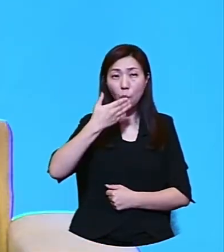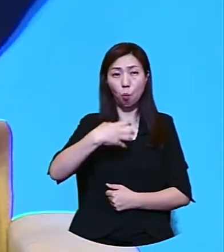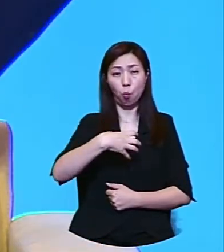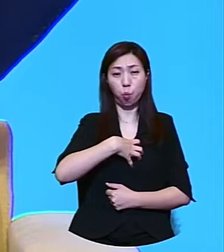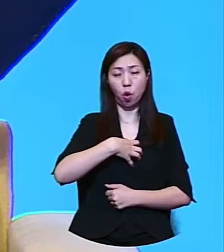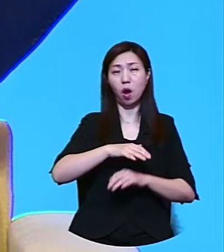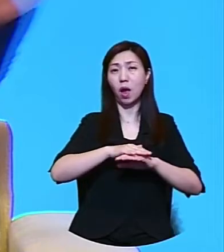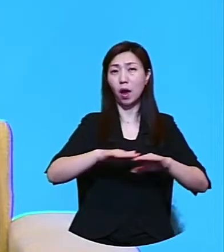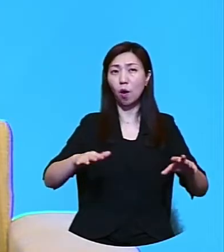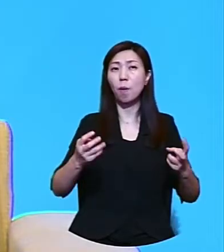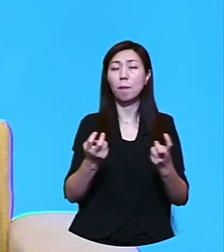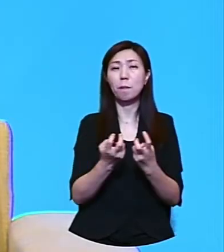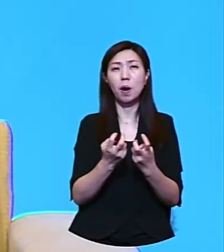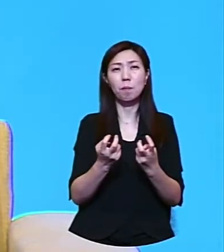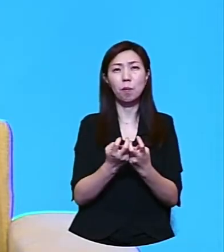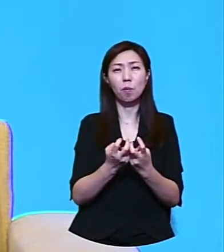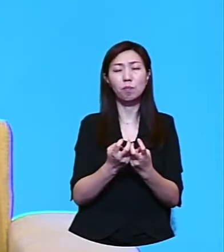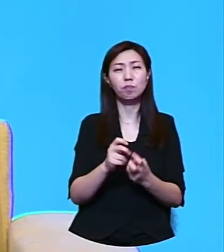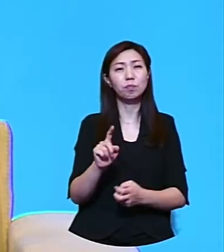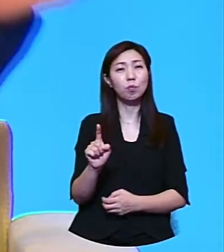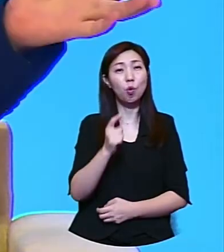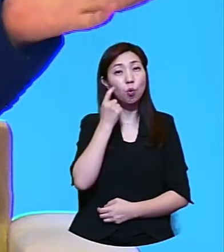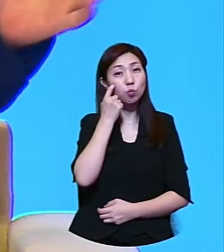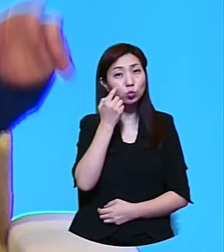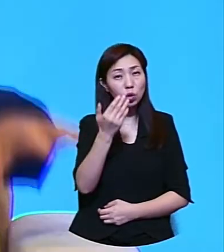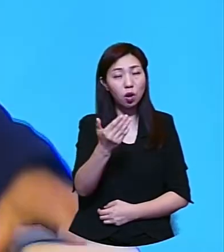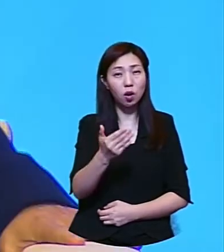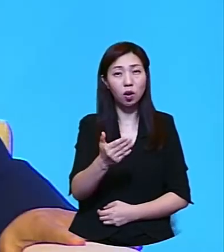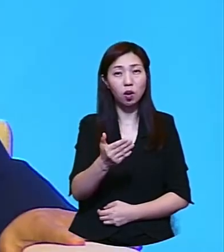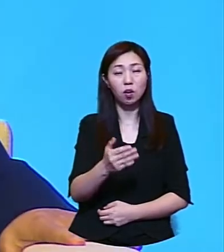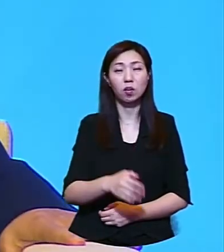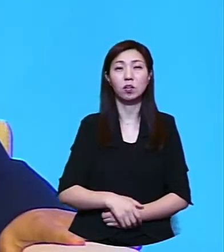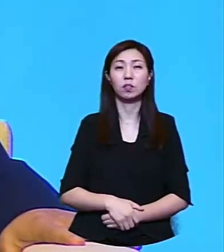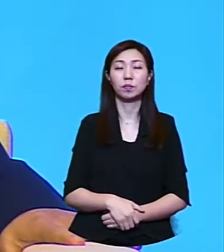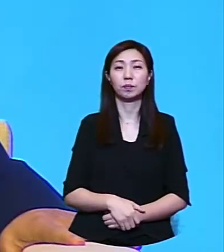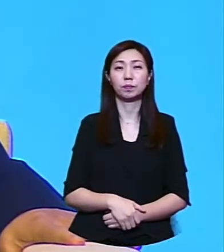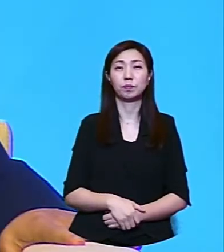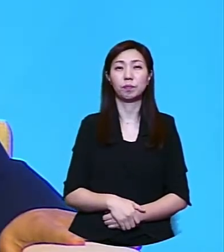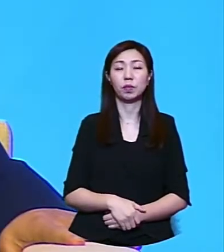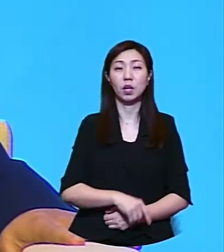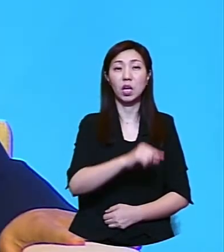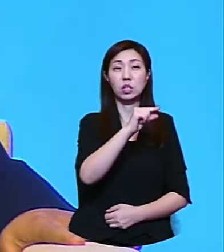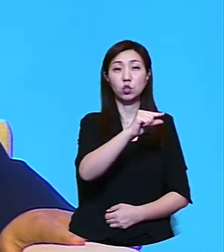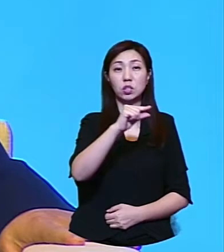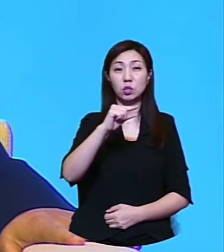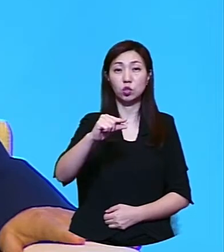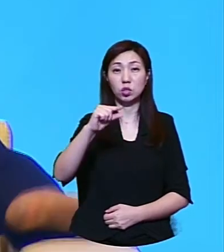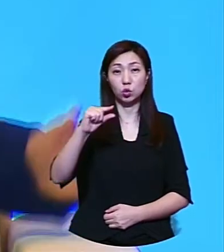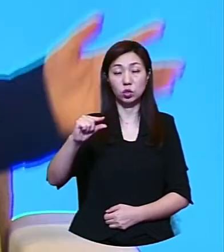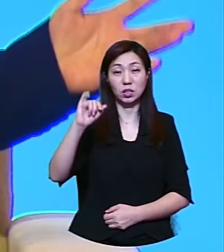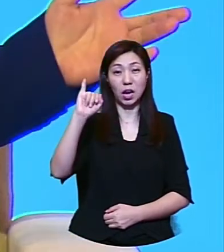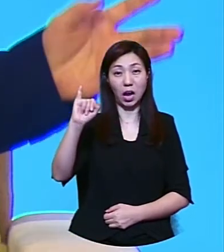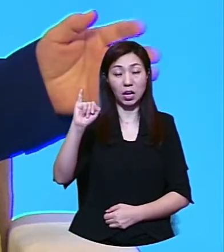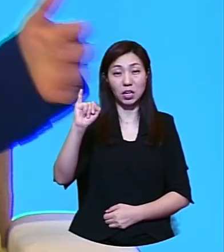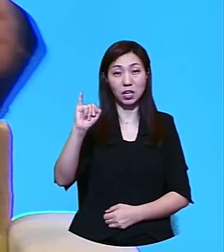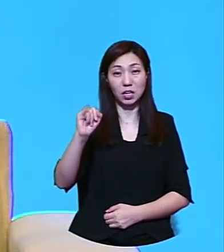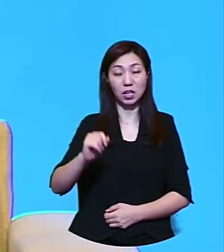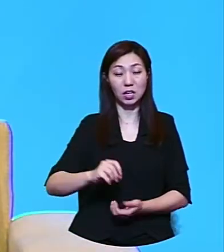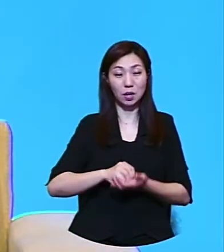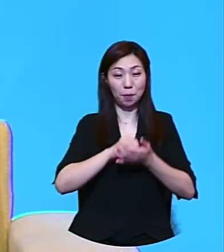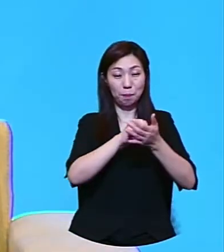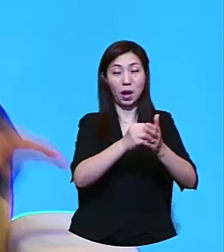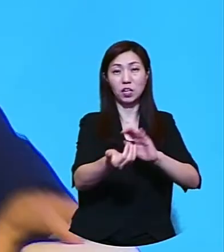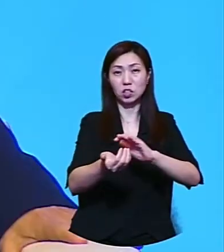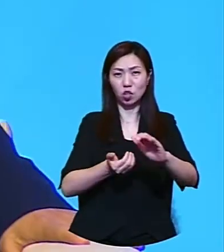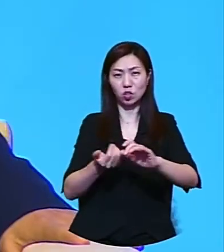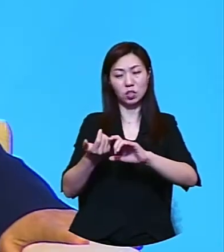before you joined GGGI, you have done a lot this food-related programs. So let's start from Frank. How